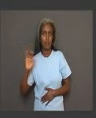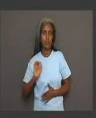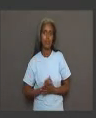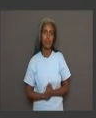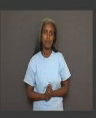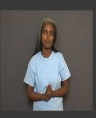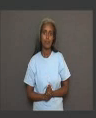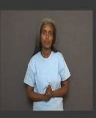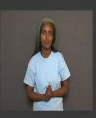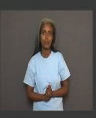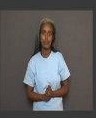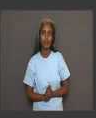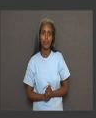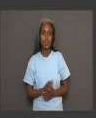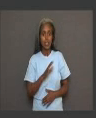151.5.